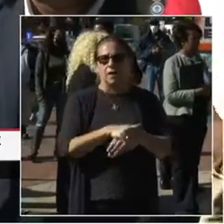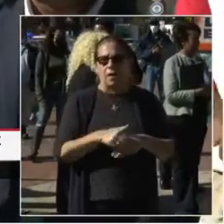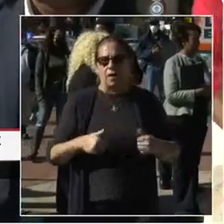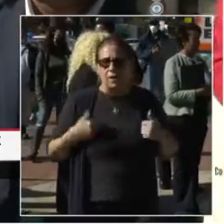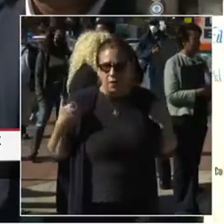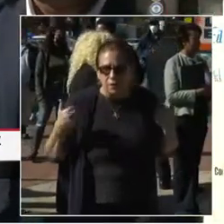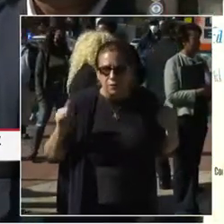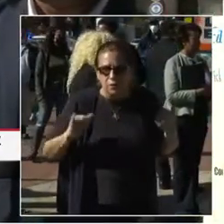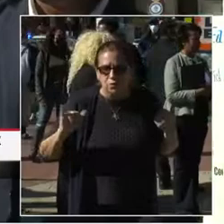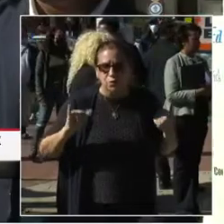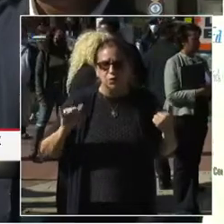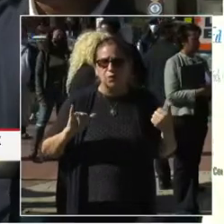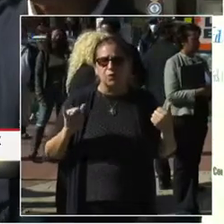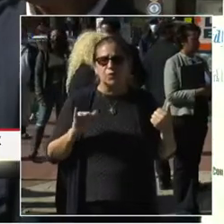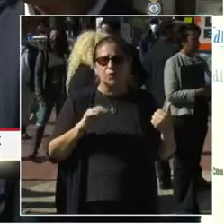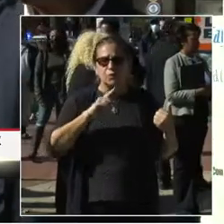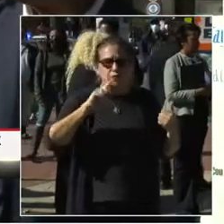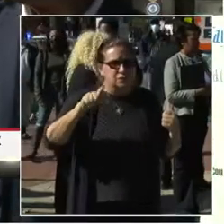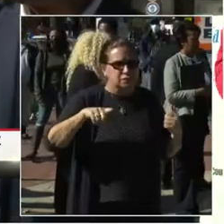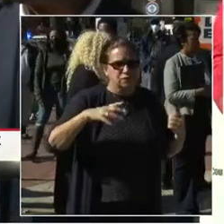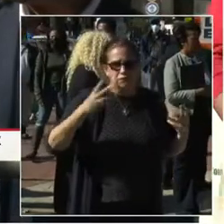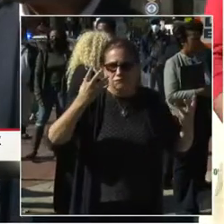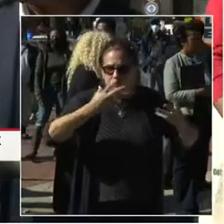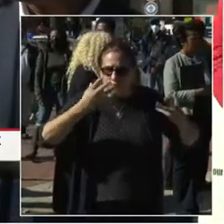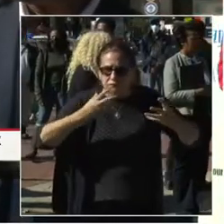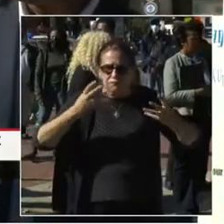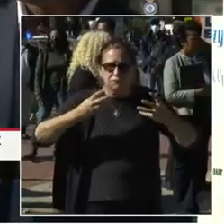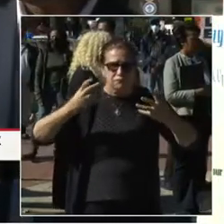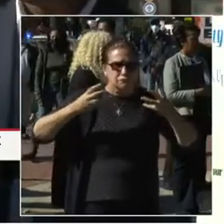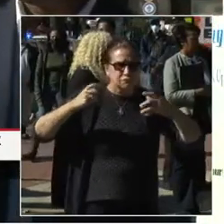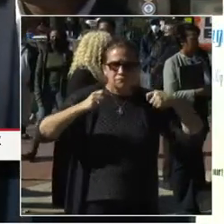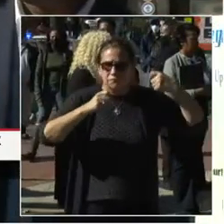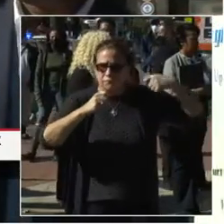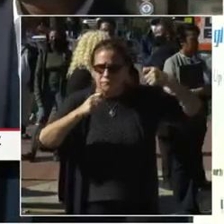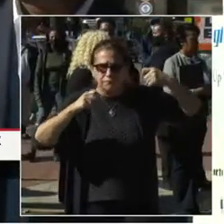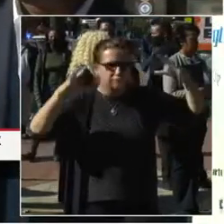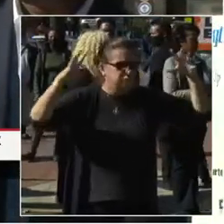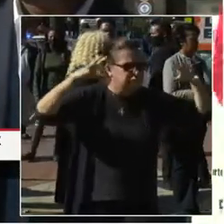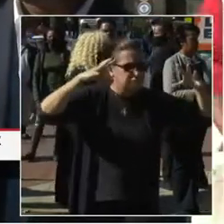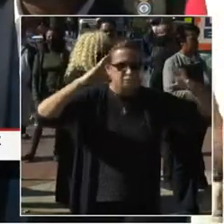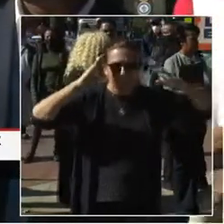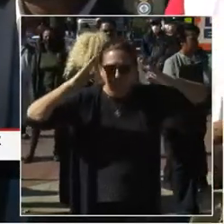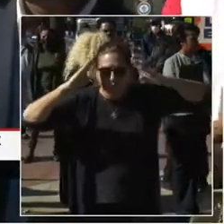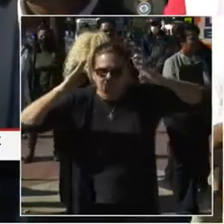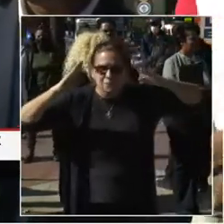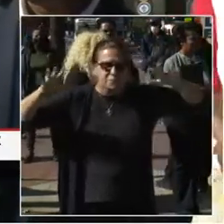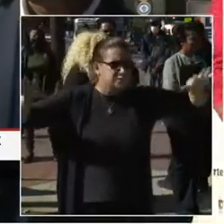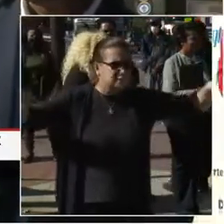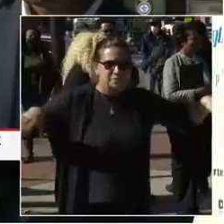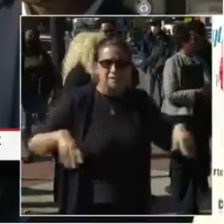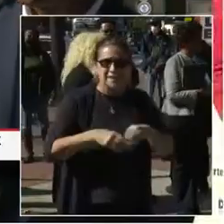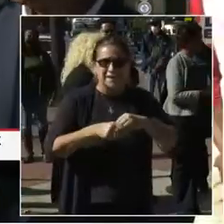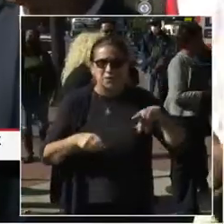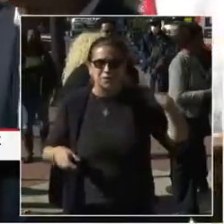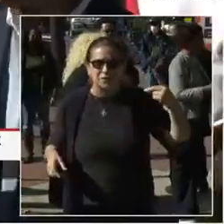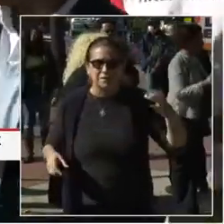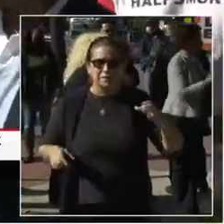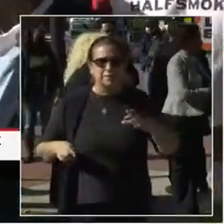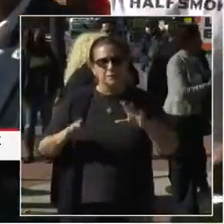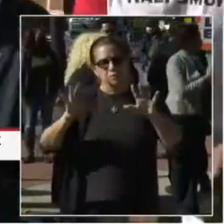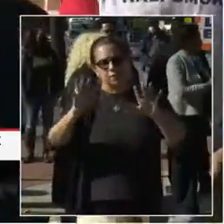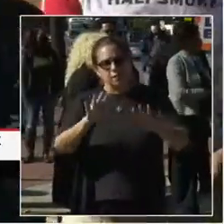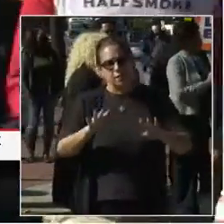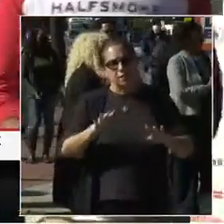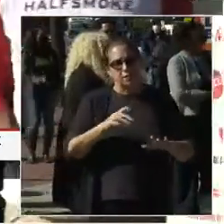Television, Film, Music, and Entertainment, and the DC Commission on the Arts and Humanities. Without further ado, Andre McCain.